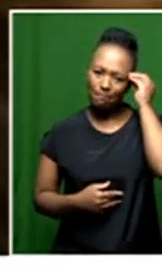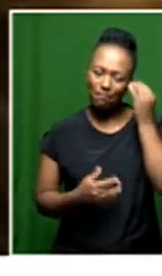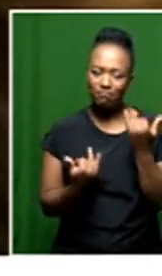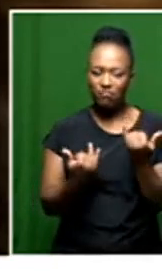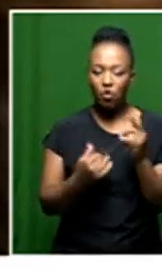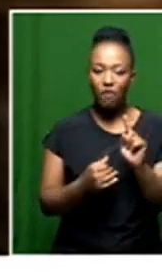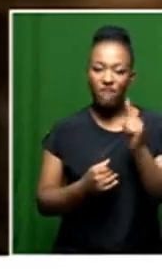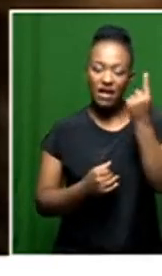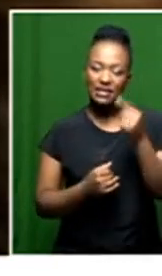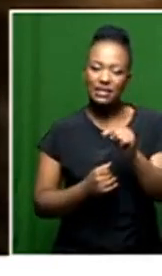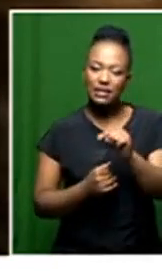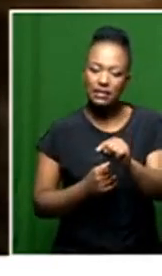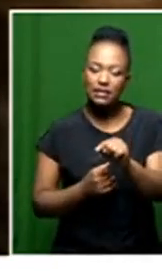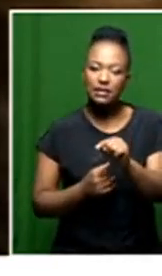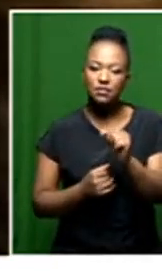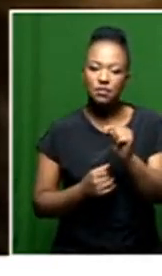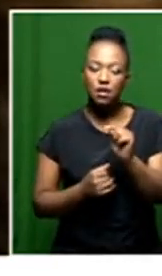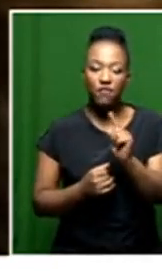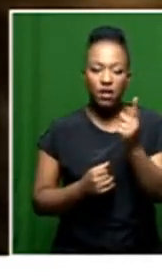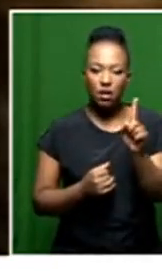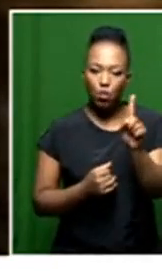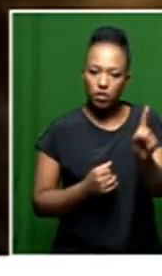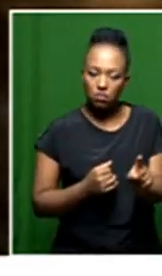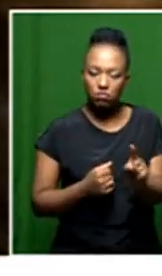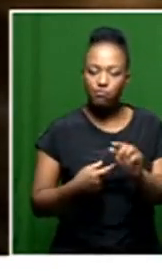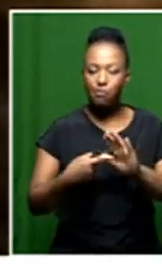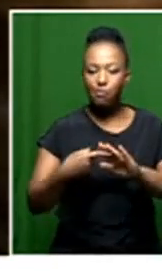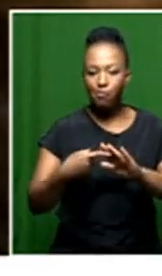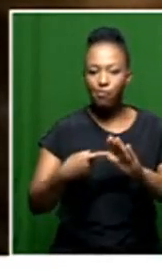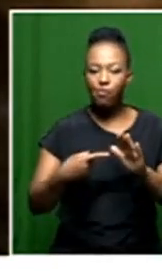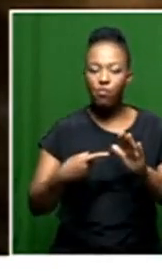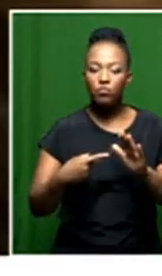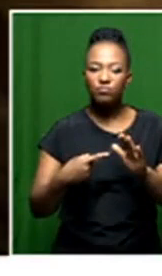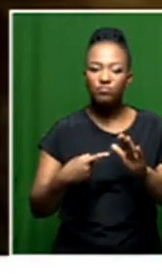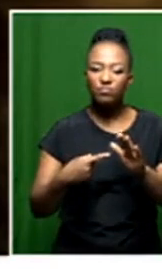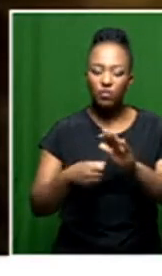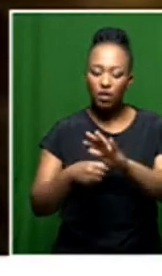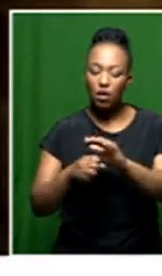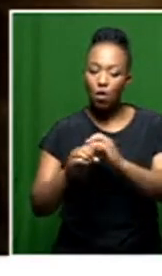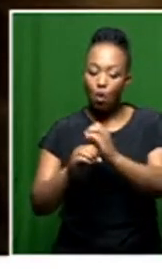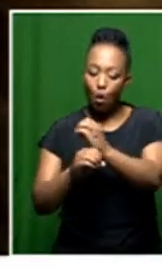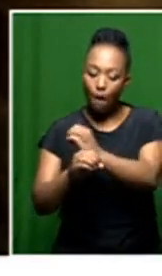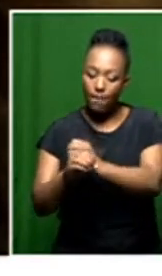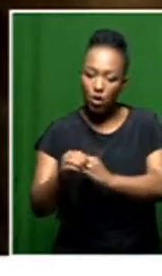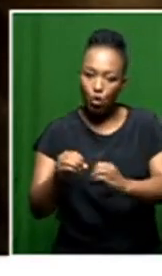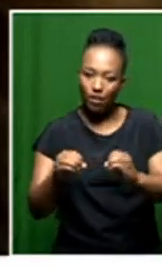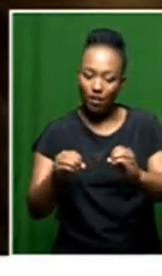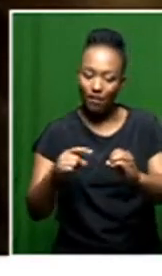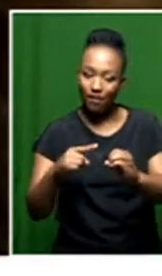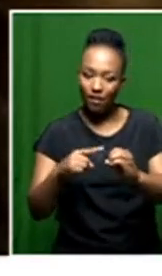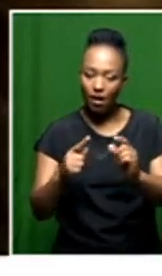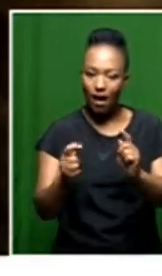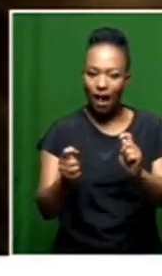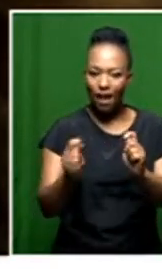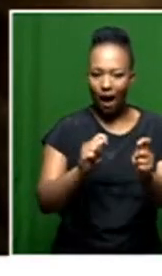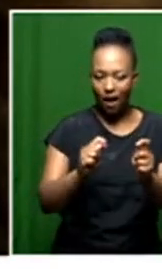currently the first question is we have a sister variant So the Omicron has mutated and